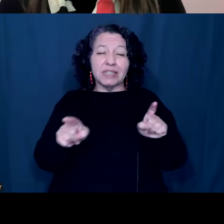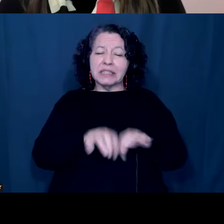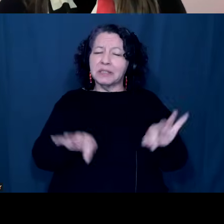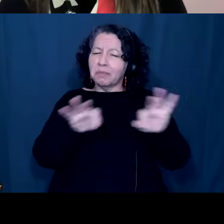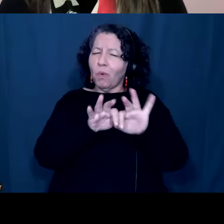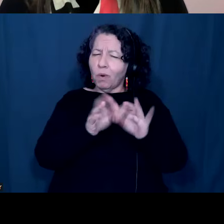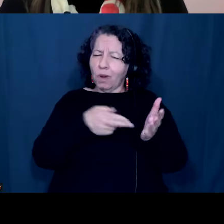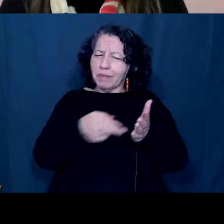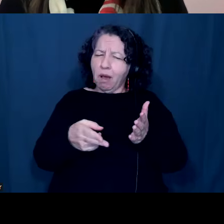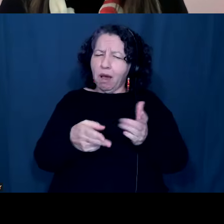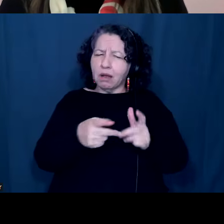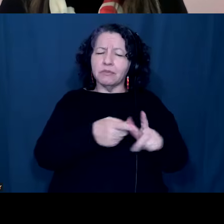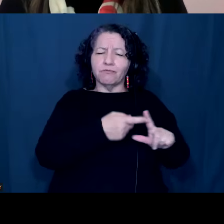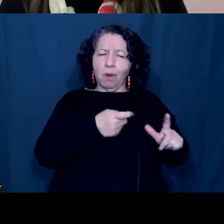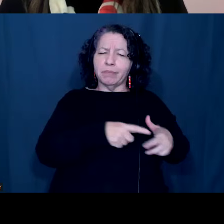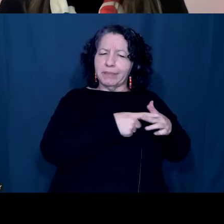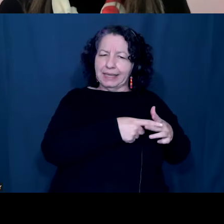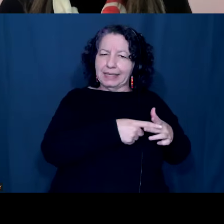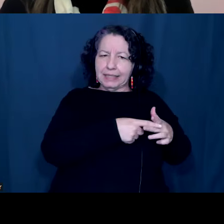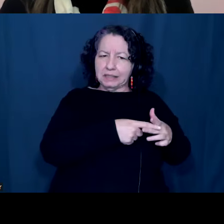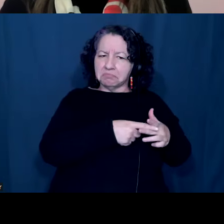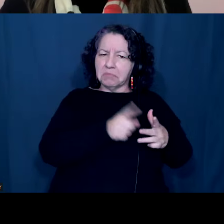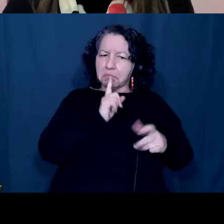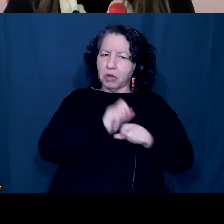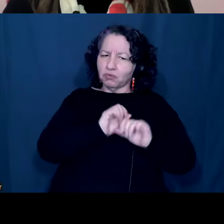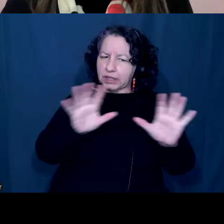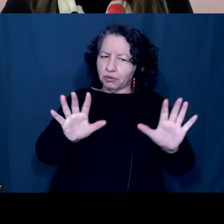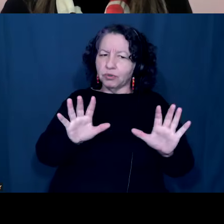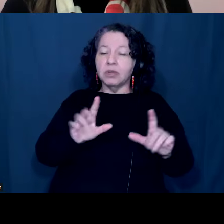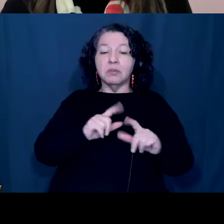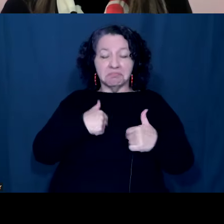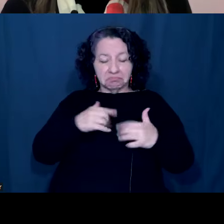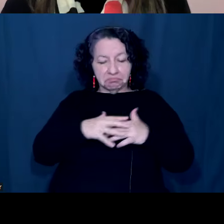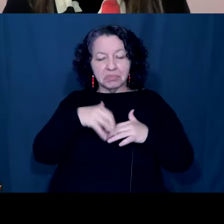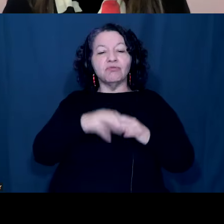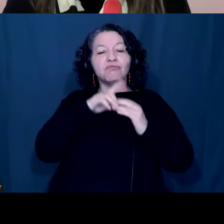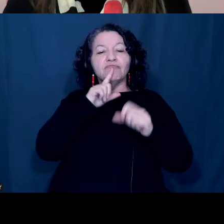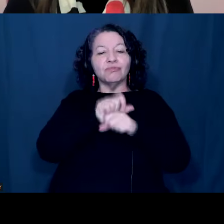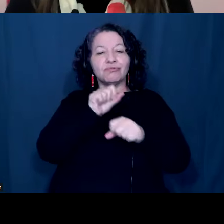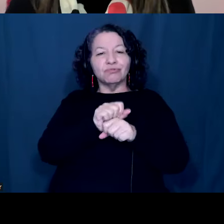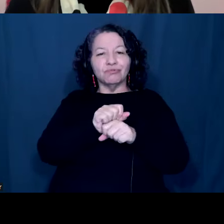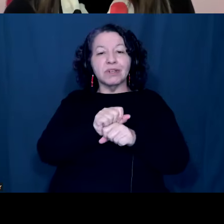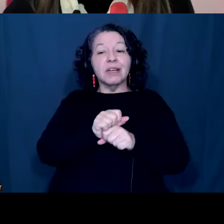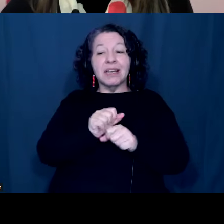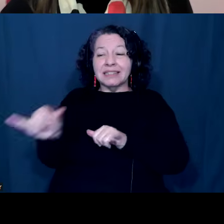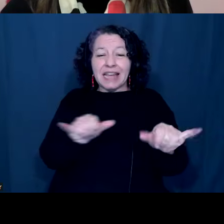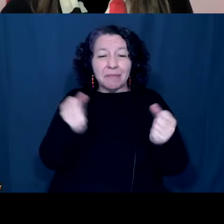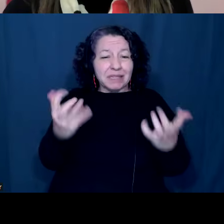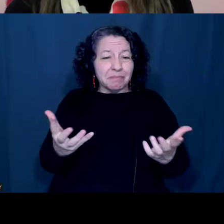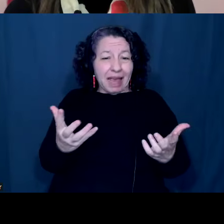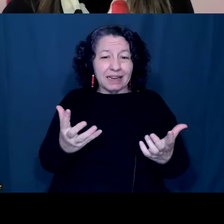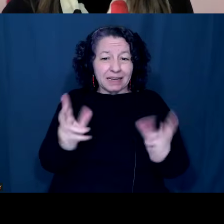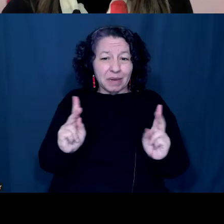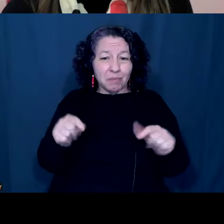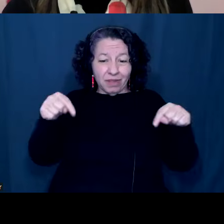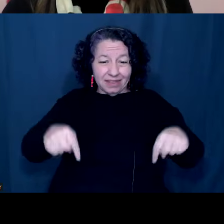about it from the beginning. But I am Native. And like many Native people in this country, I